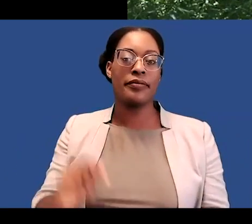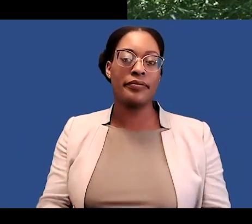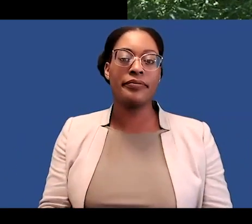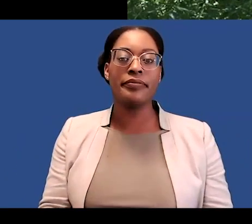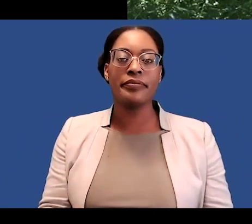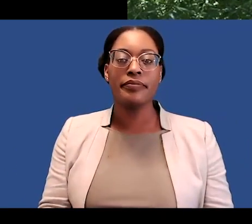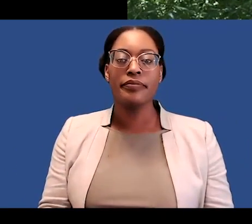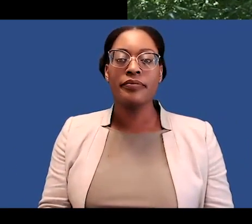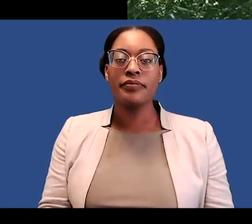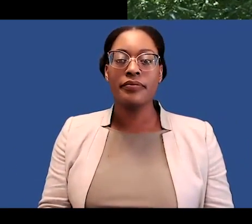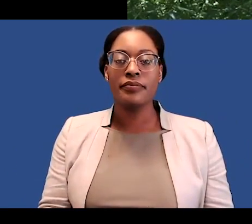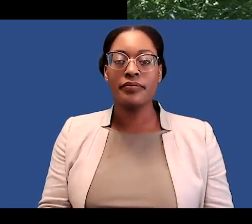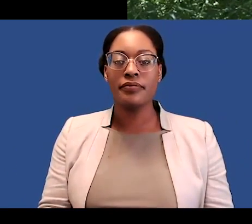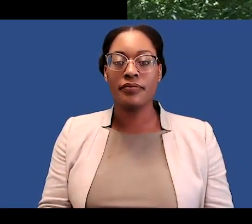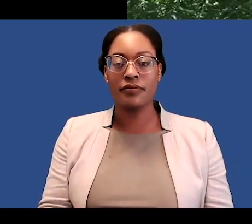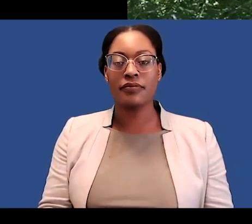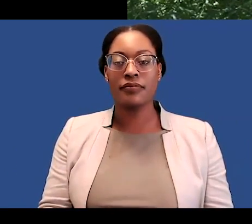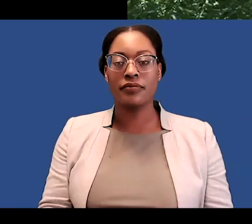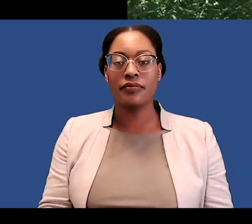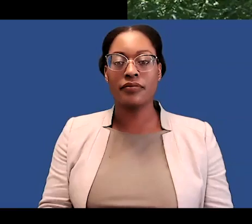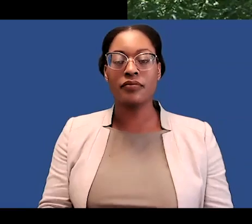Relax the upper arms and the elbows,